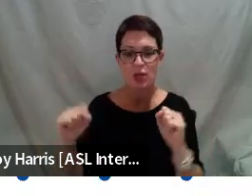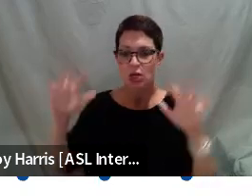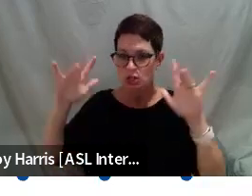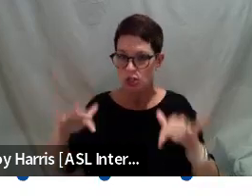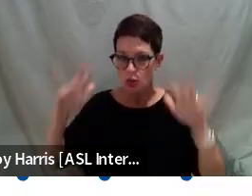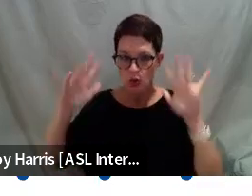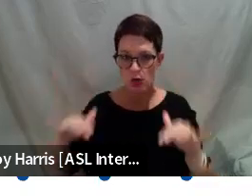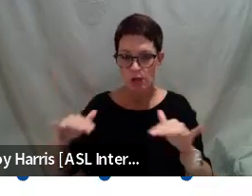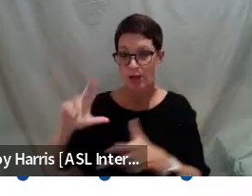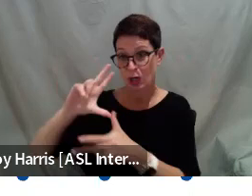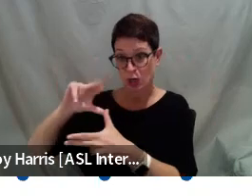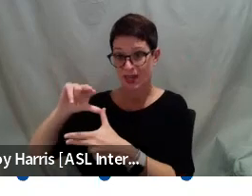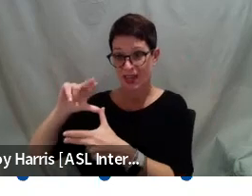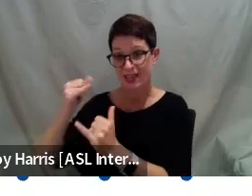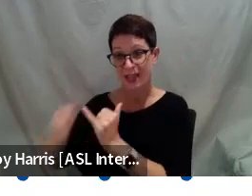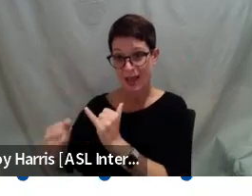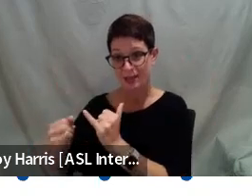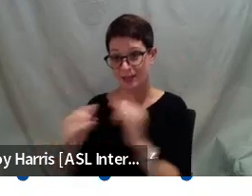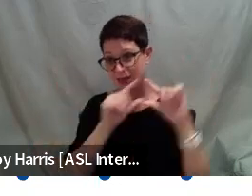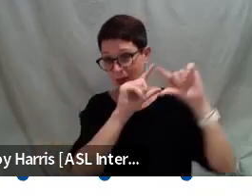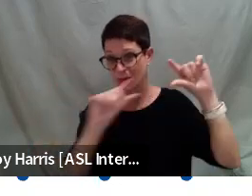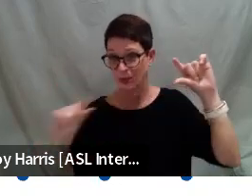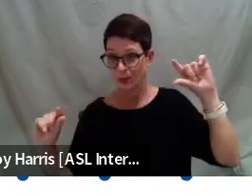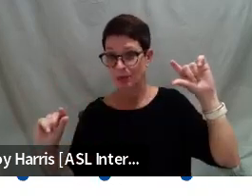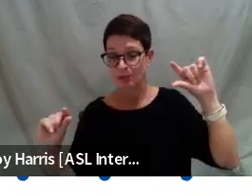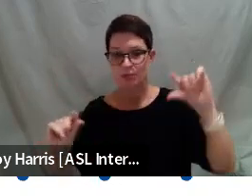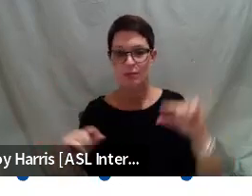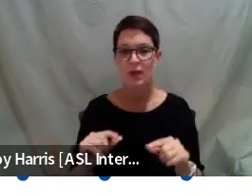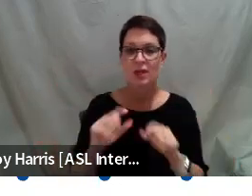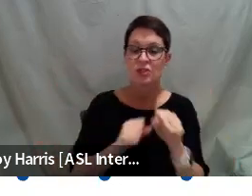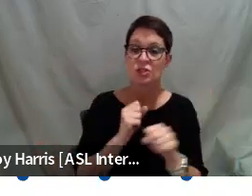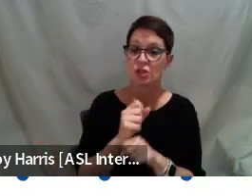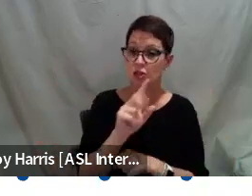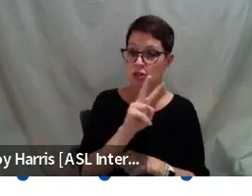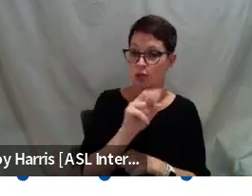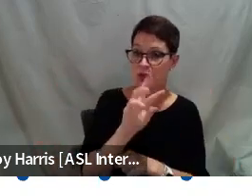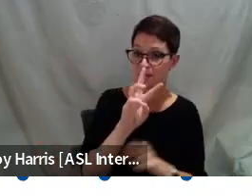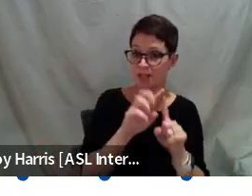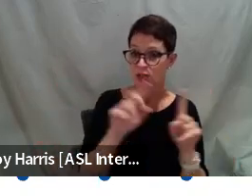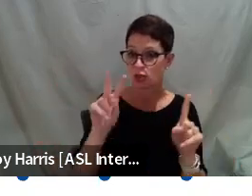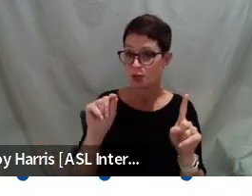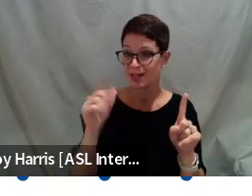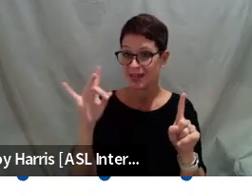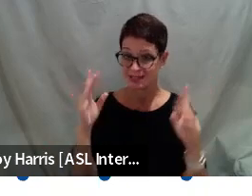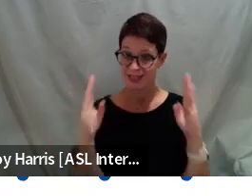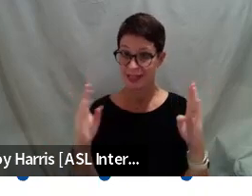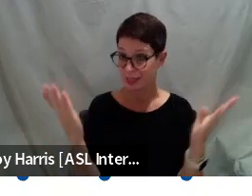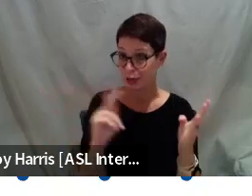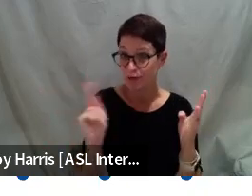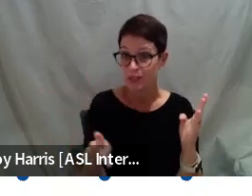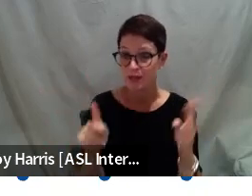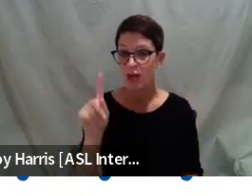and hurricanes. In Philadelphia, between 2006 and 2018, there were